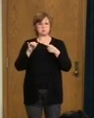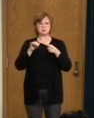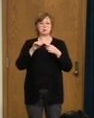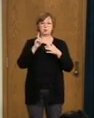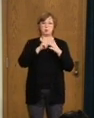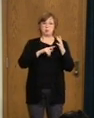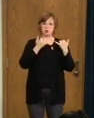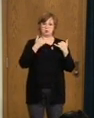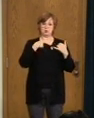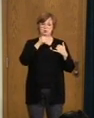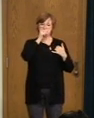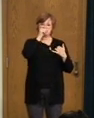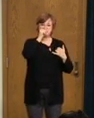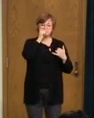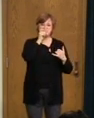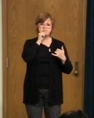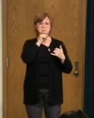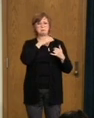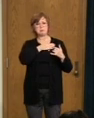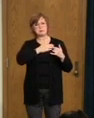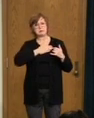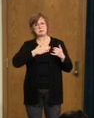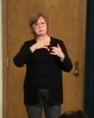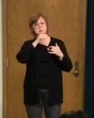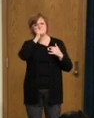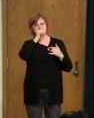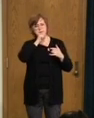we are asking people to